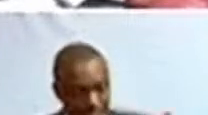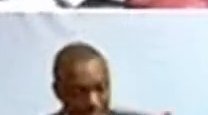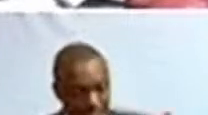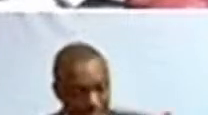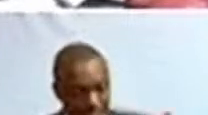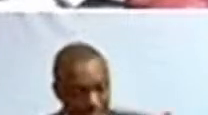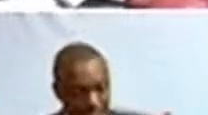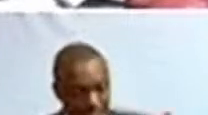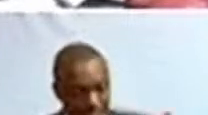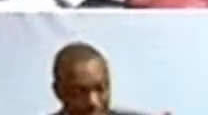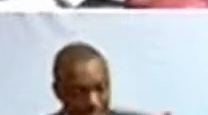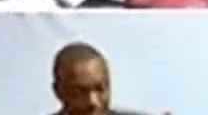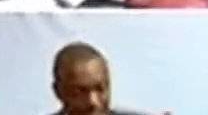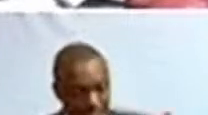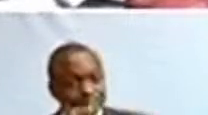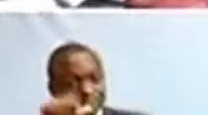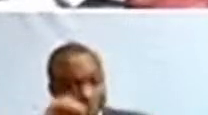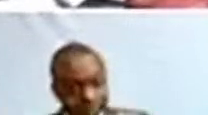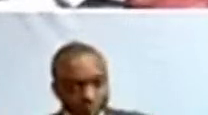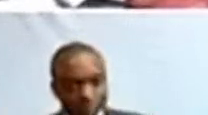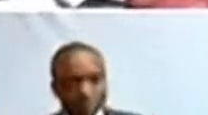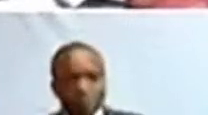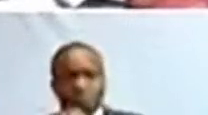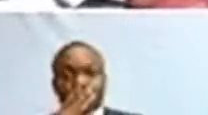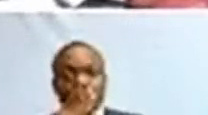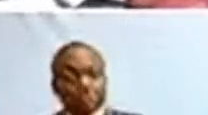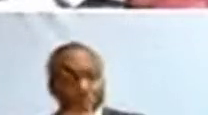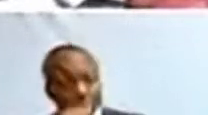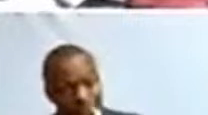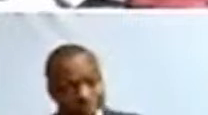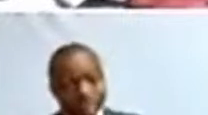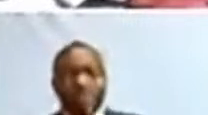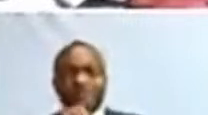were pointing at auditors to have been unfair to you, that